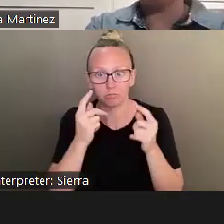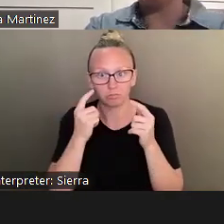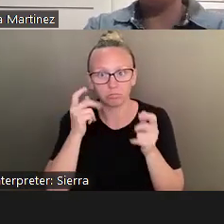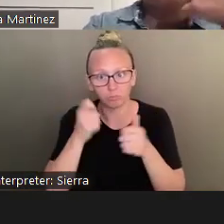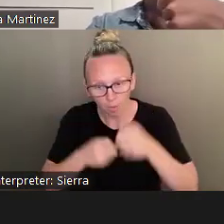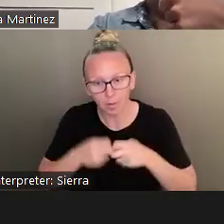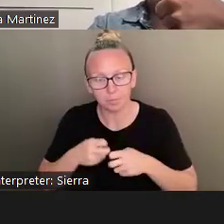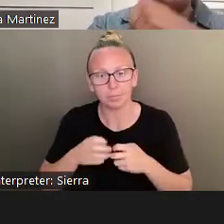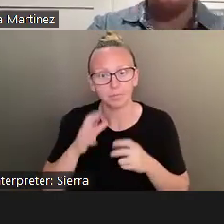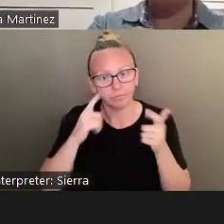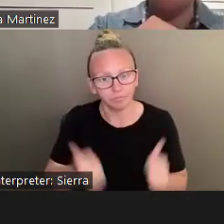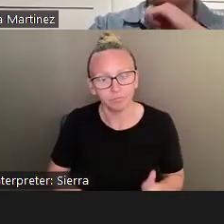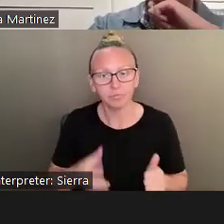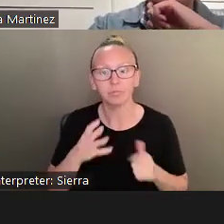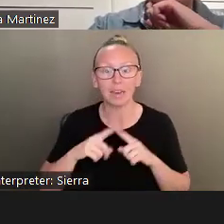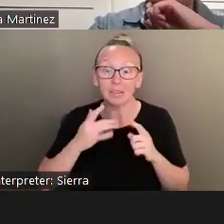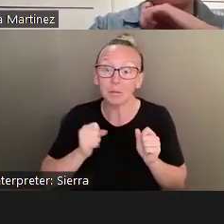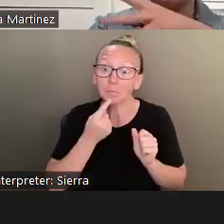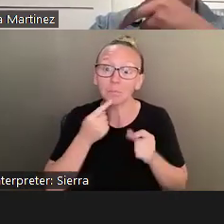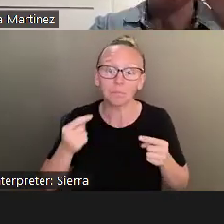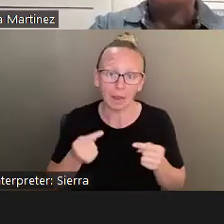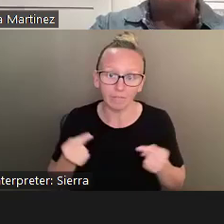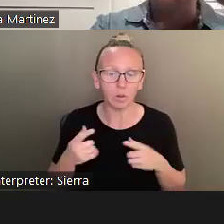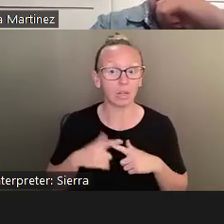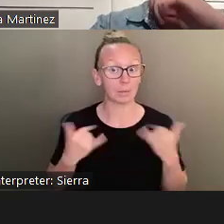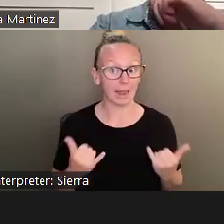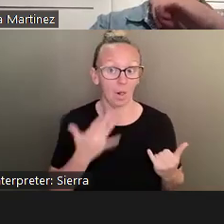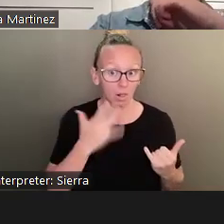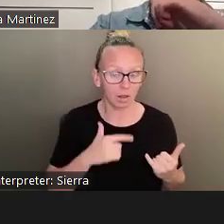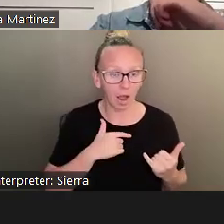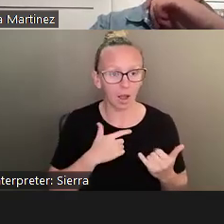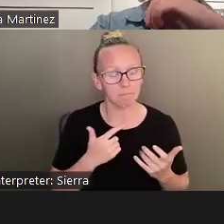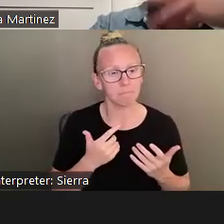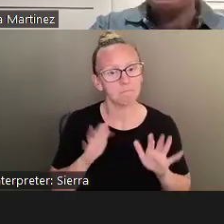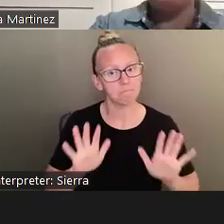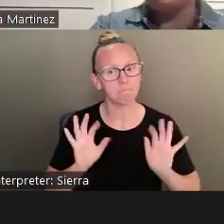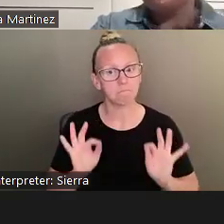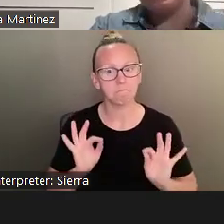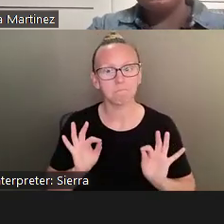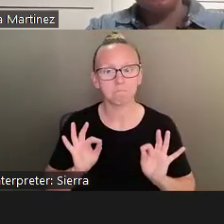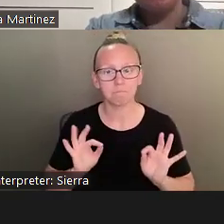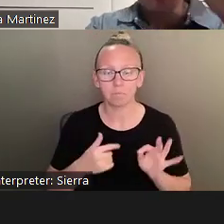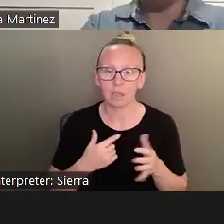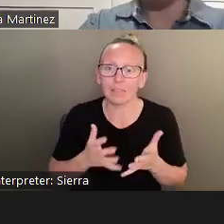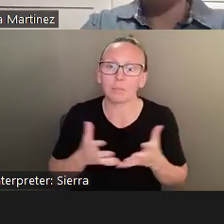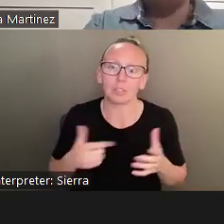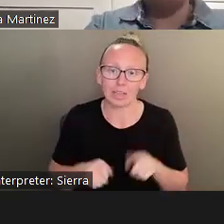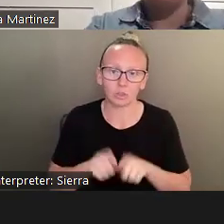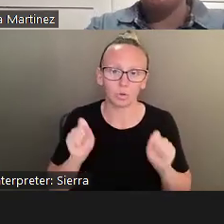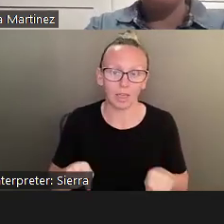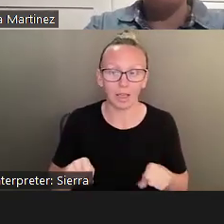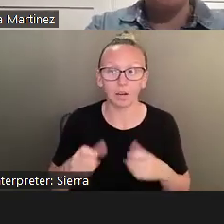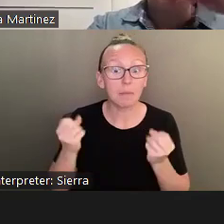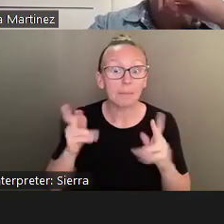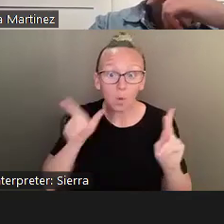for it, I'm doing a-okay as far as like one can be. A lot of people with this condition don't do as well as I do.